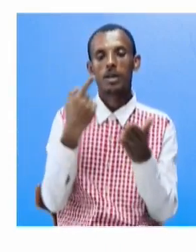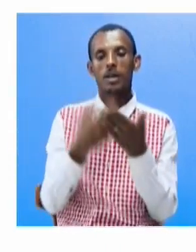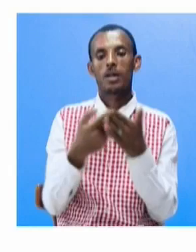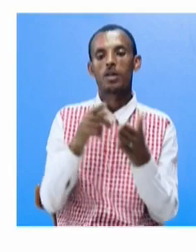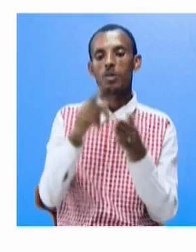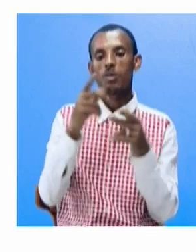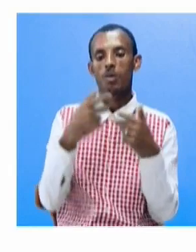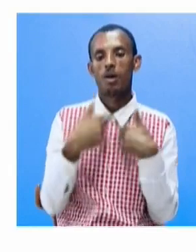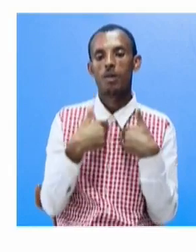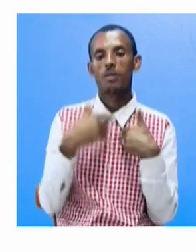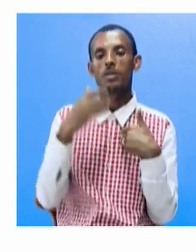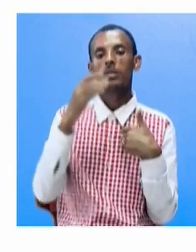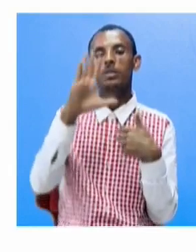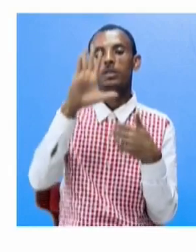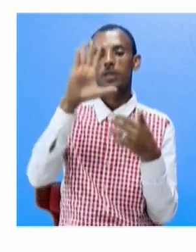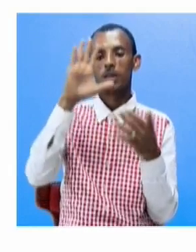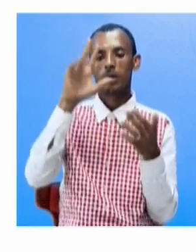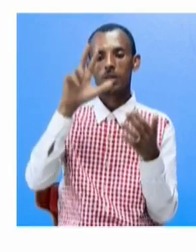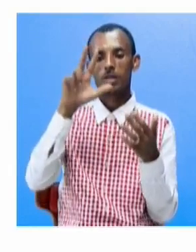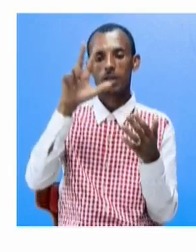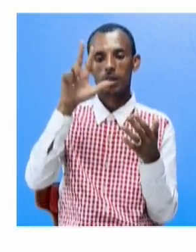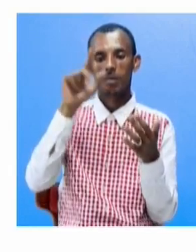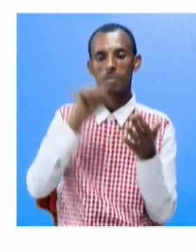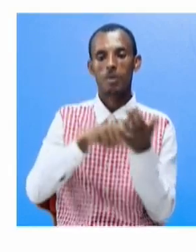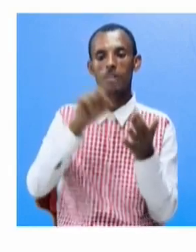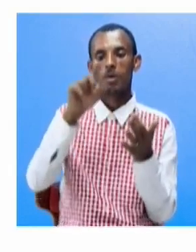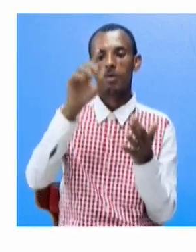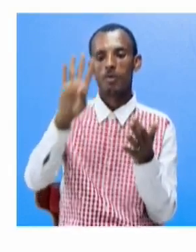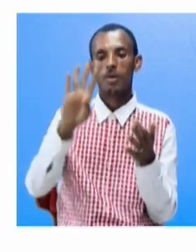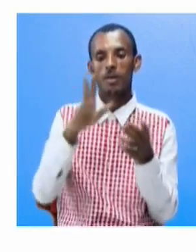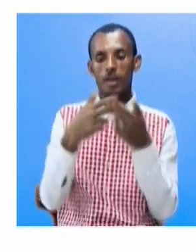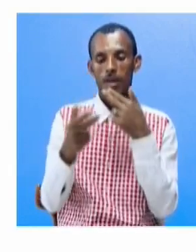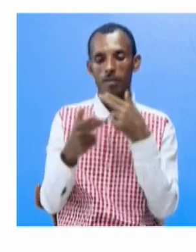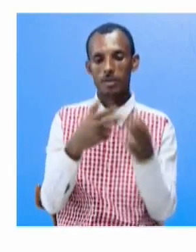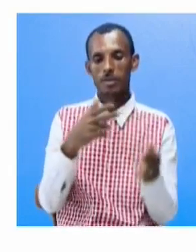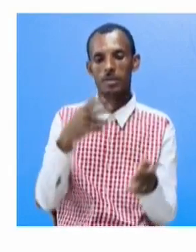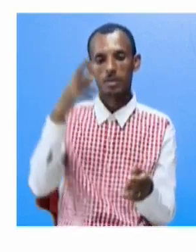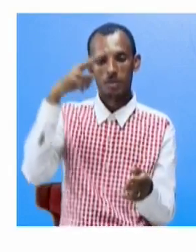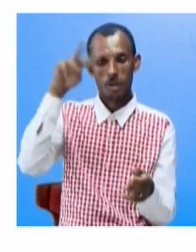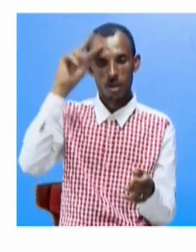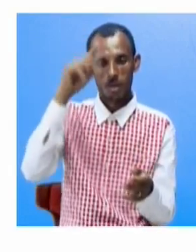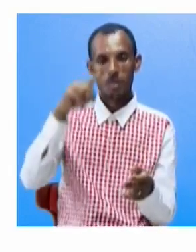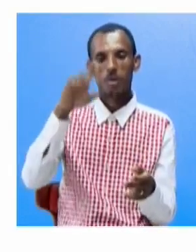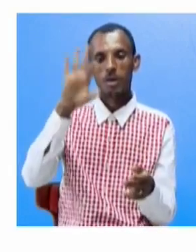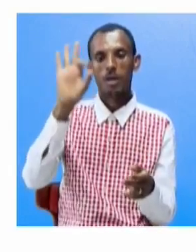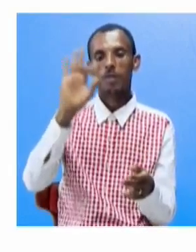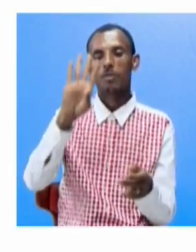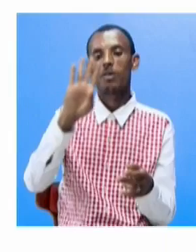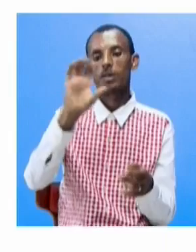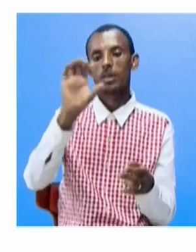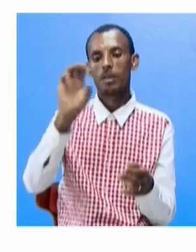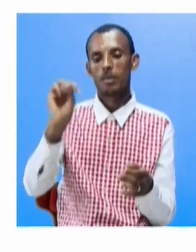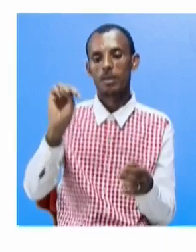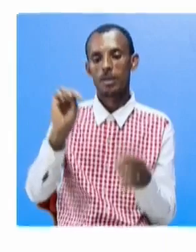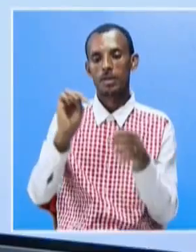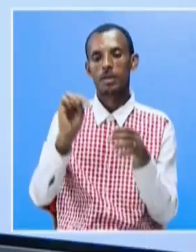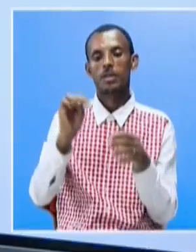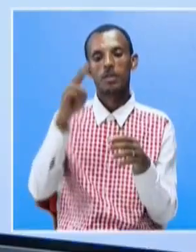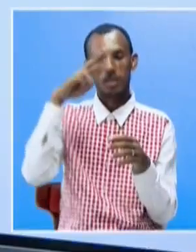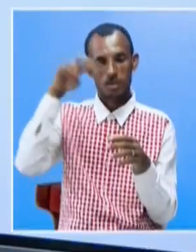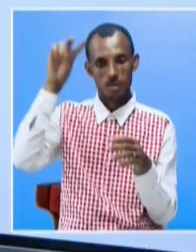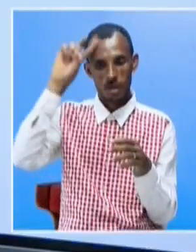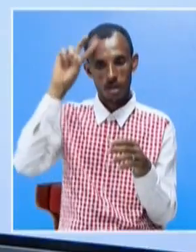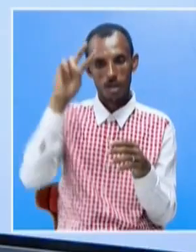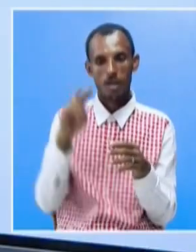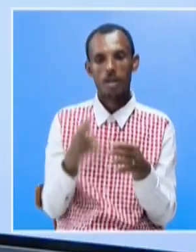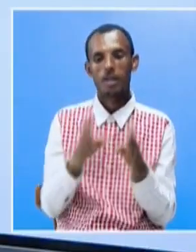have 3.14 times square this, you will have 4 centimeters squared. So